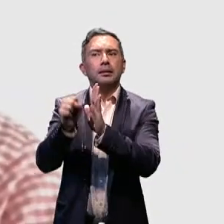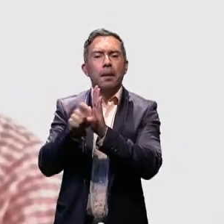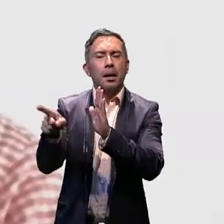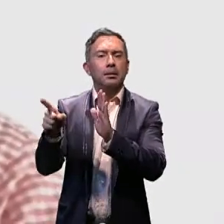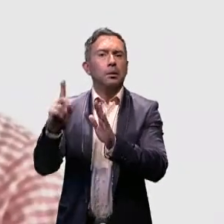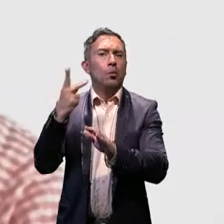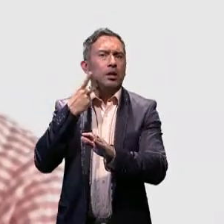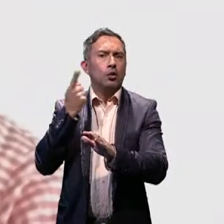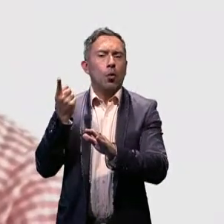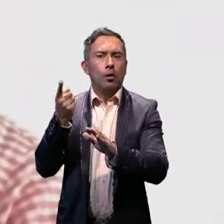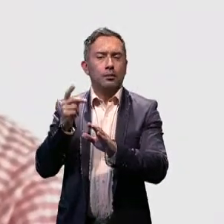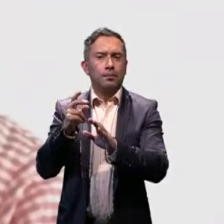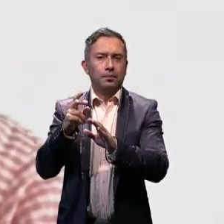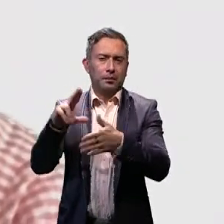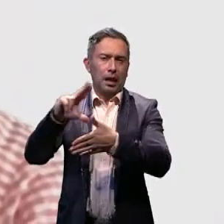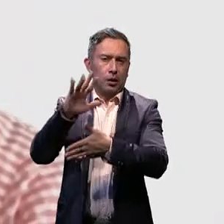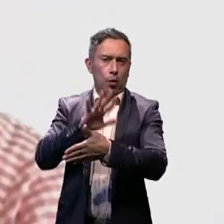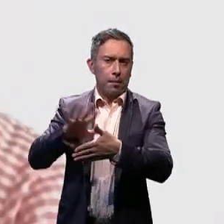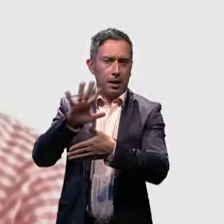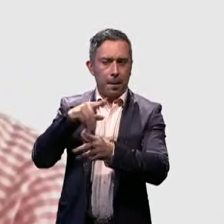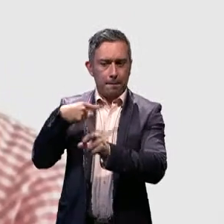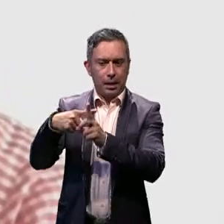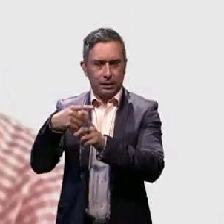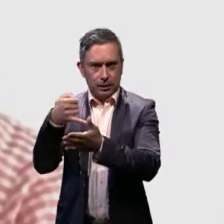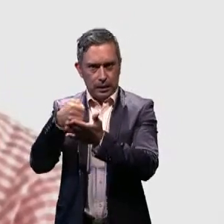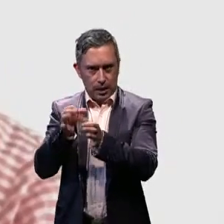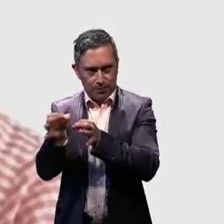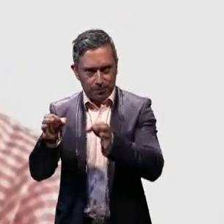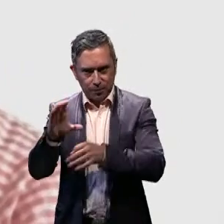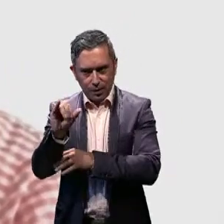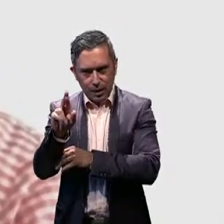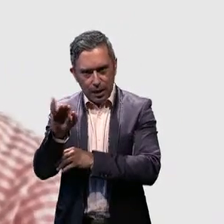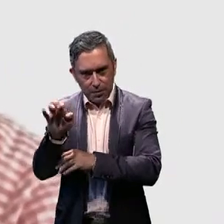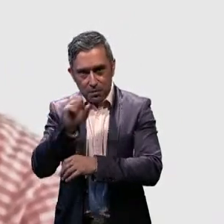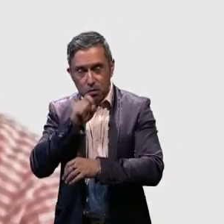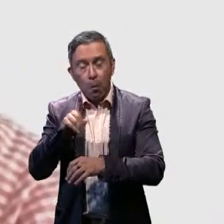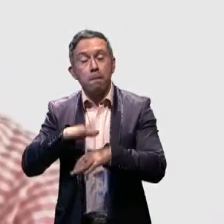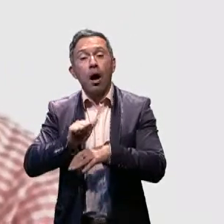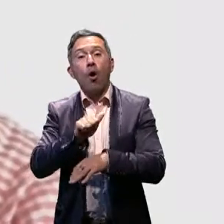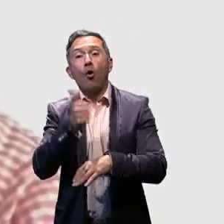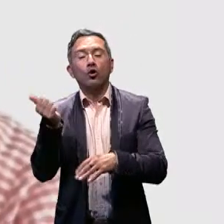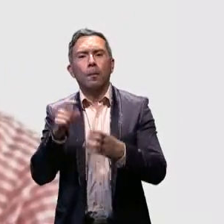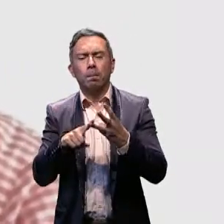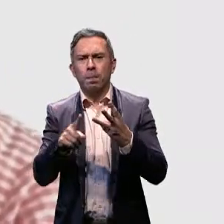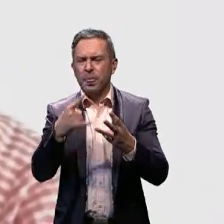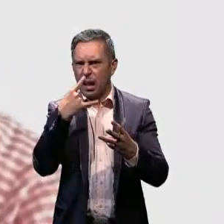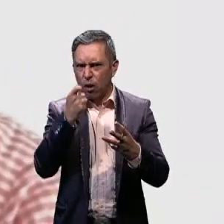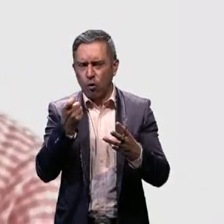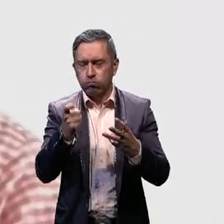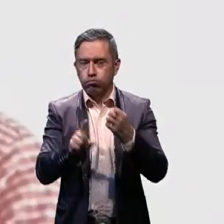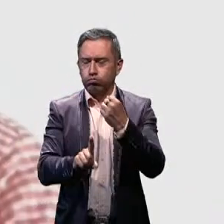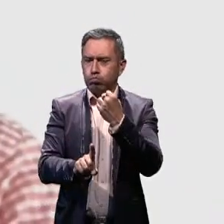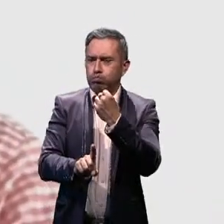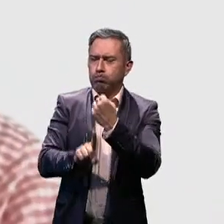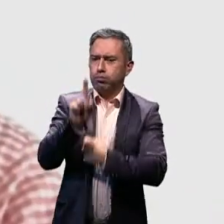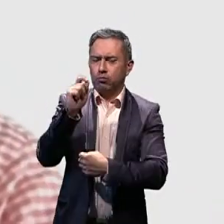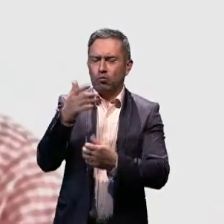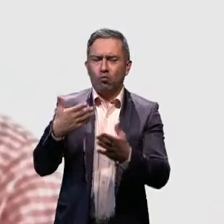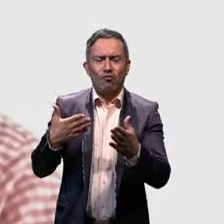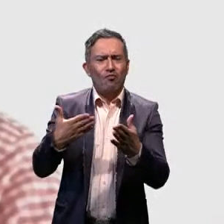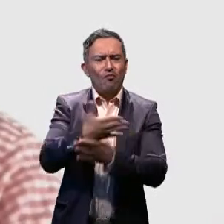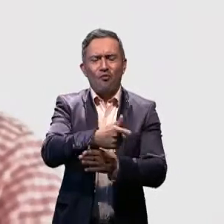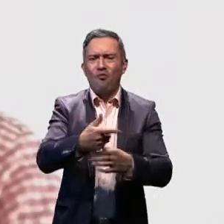challenges that have to do with the political regimes of the Latin America and the Caribbean, and these exogenous